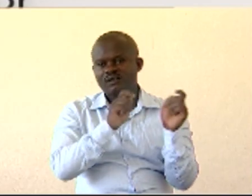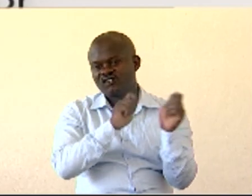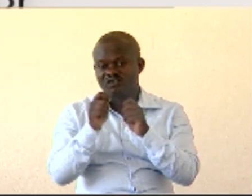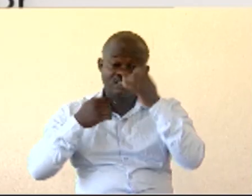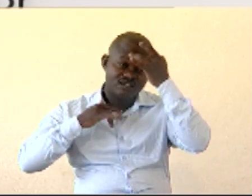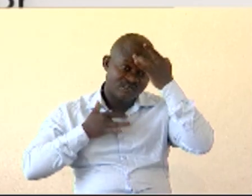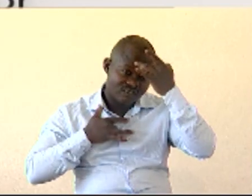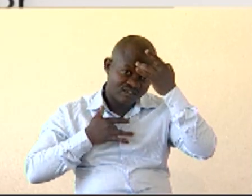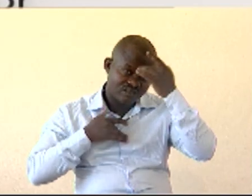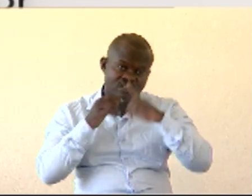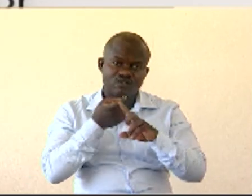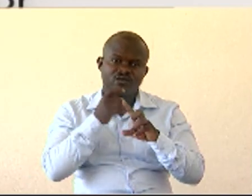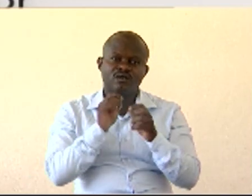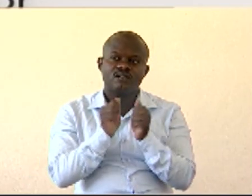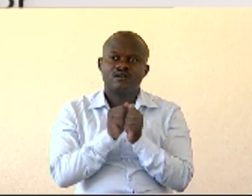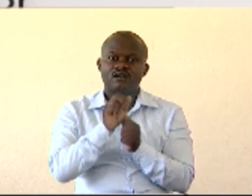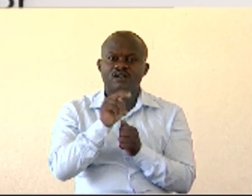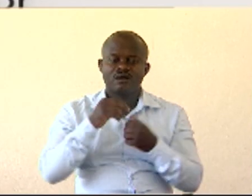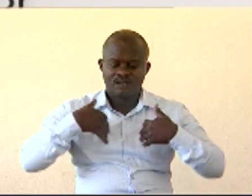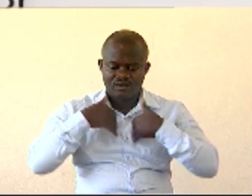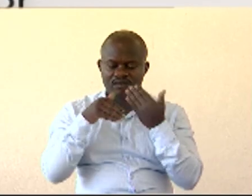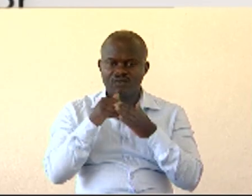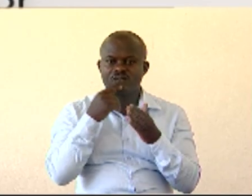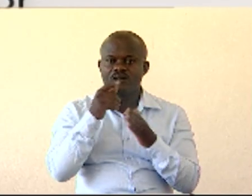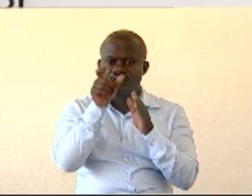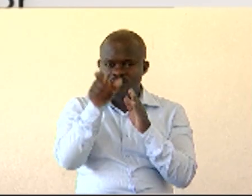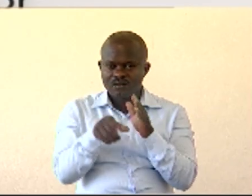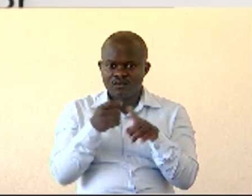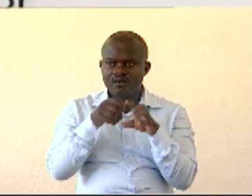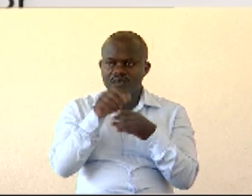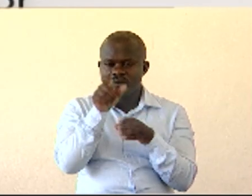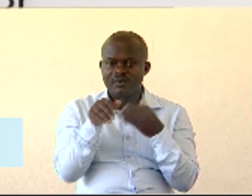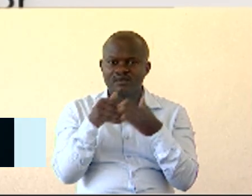disease from animals to human beings or from human beings